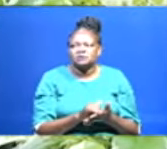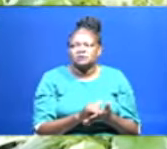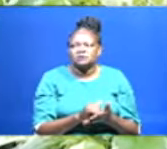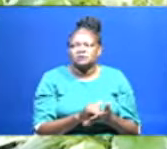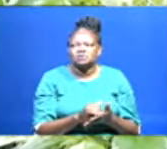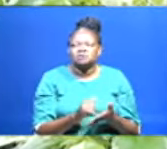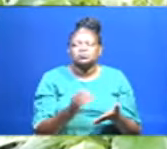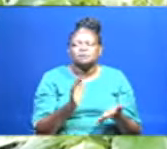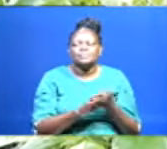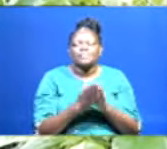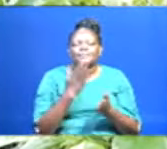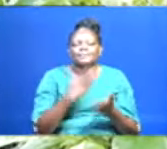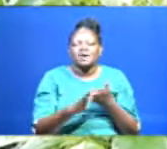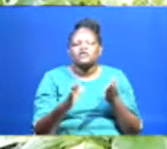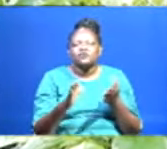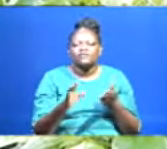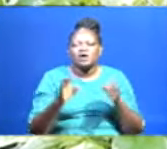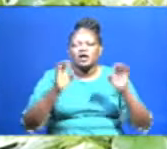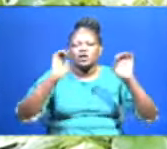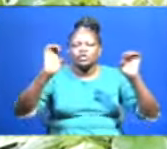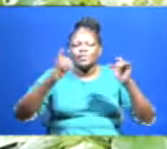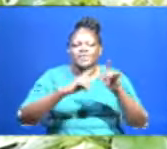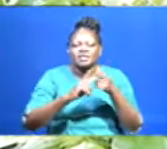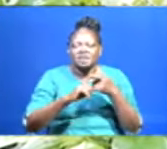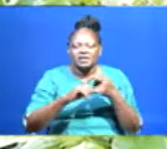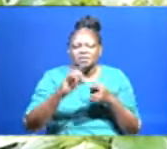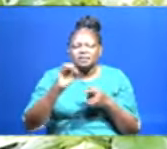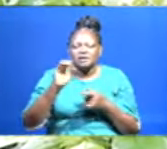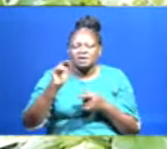of Ethiopia. So the Eritreans,